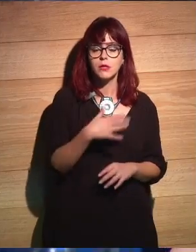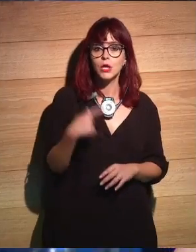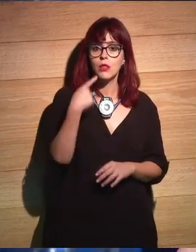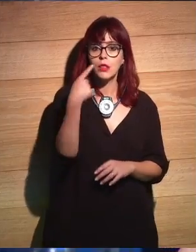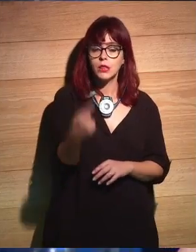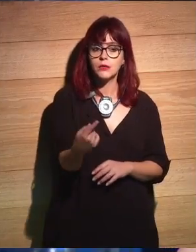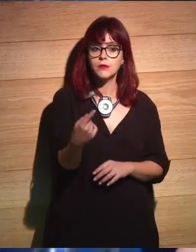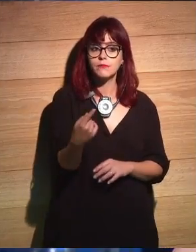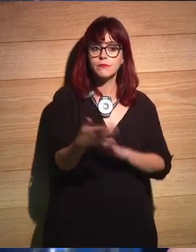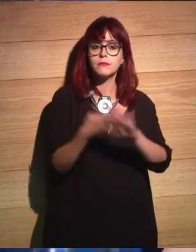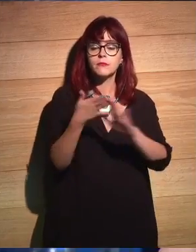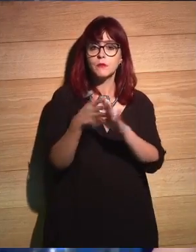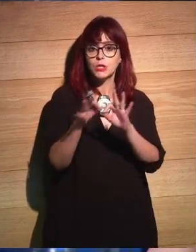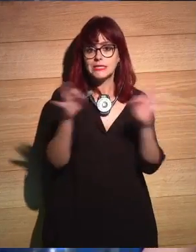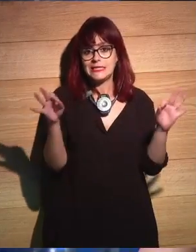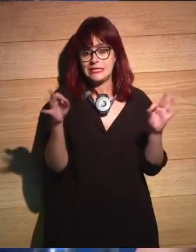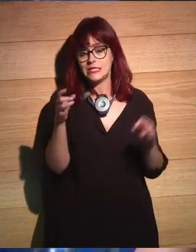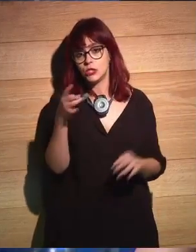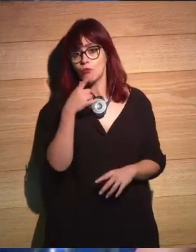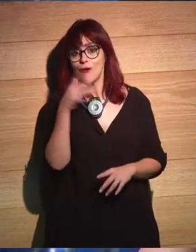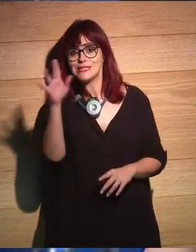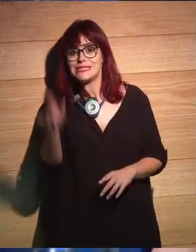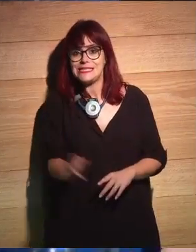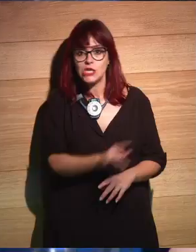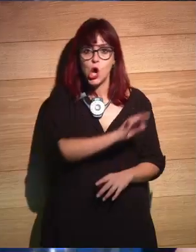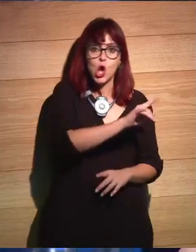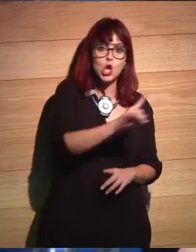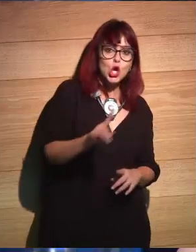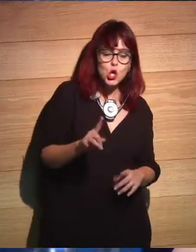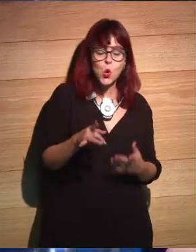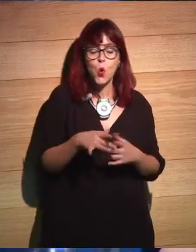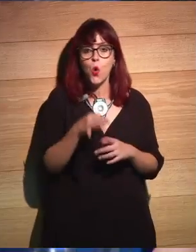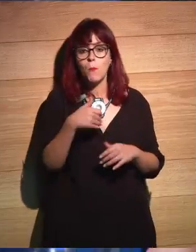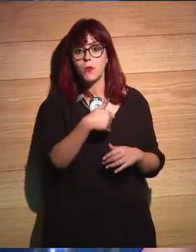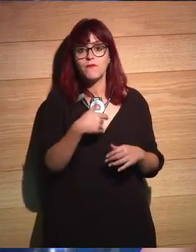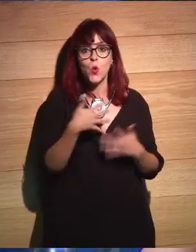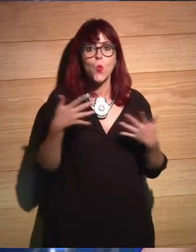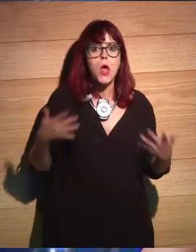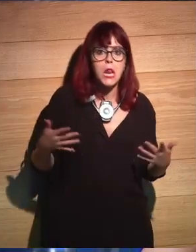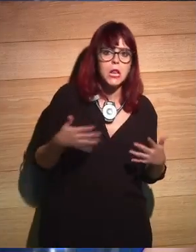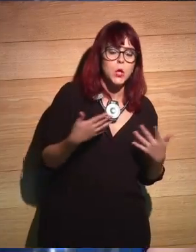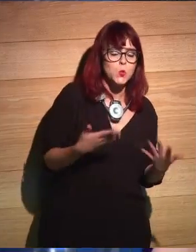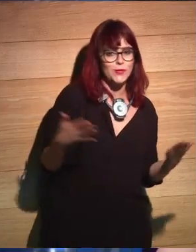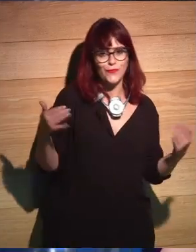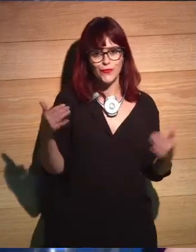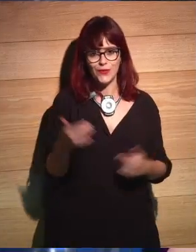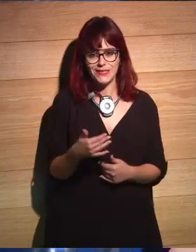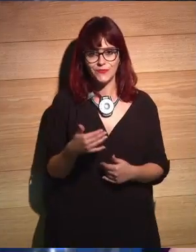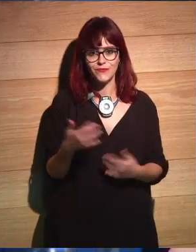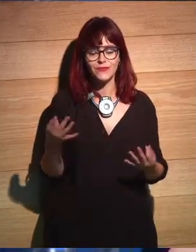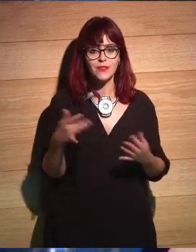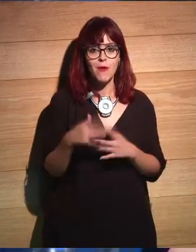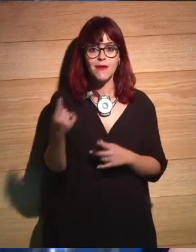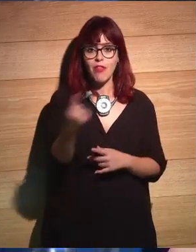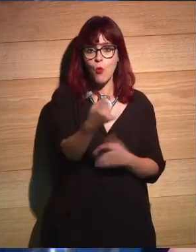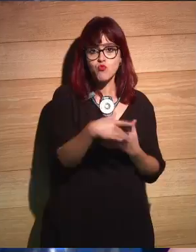denounce. So I don't think that the answer is simple. It's not a black and or white answer. The answer to